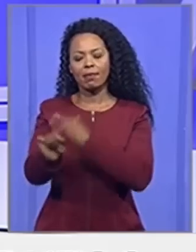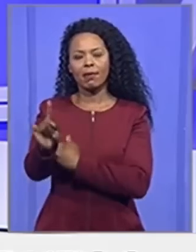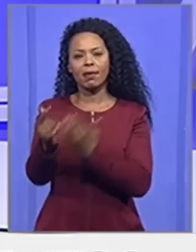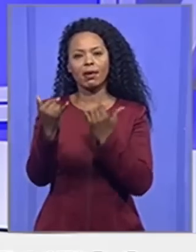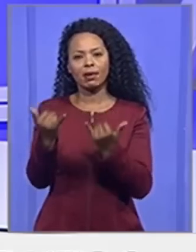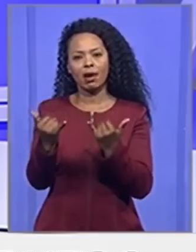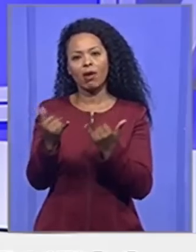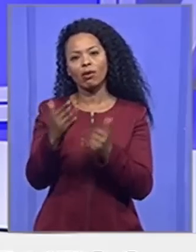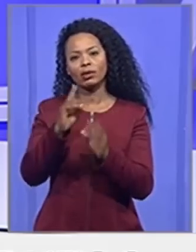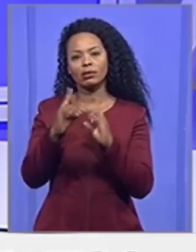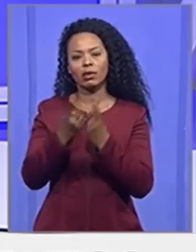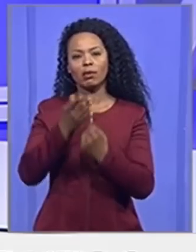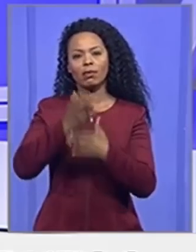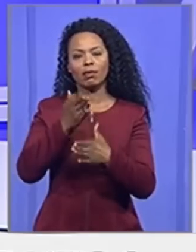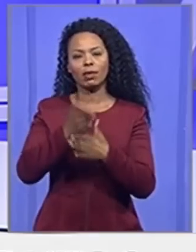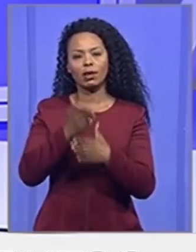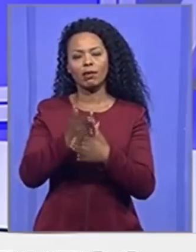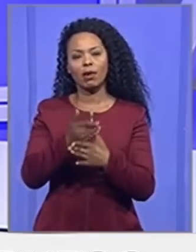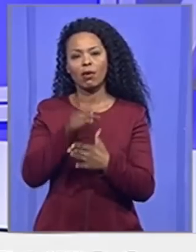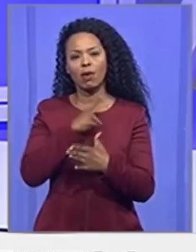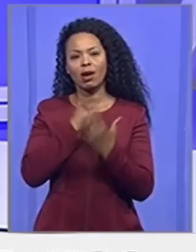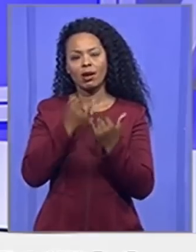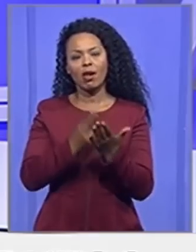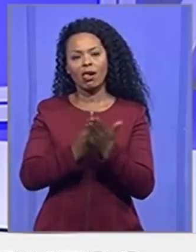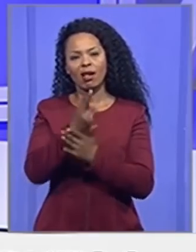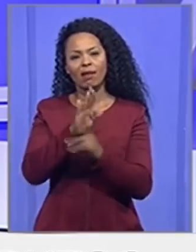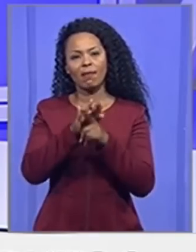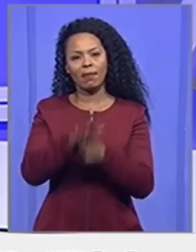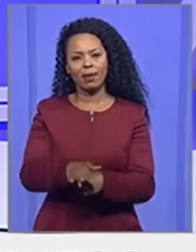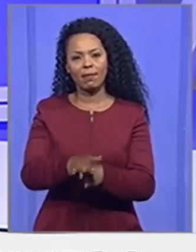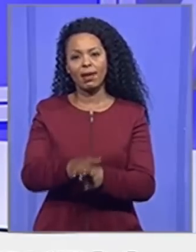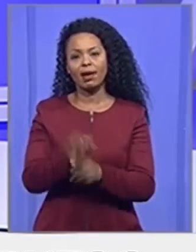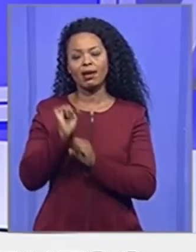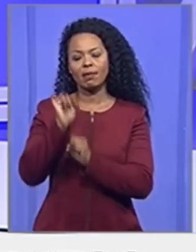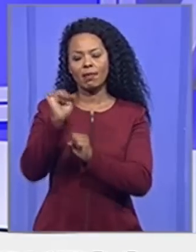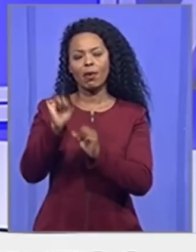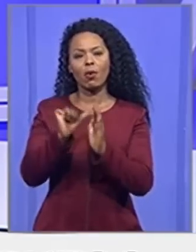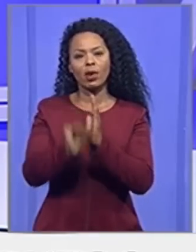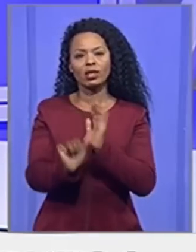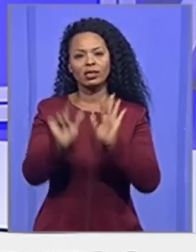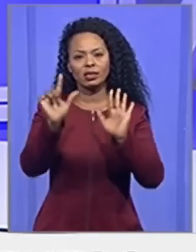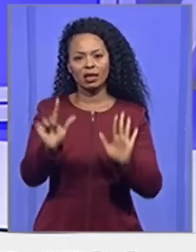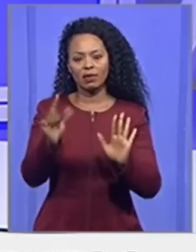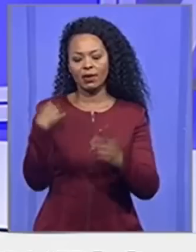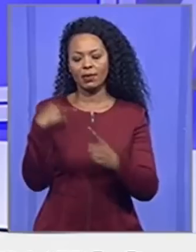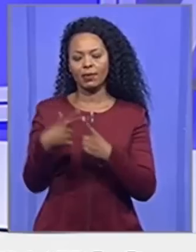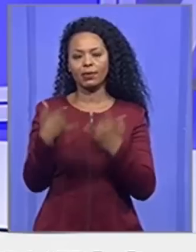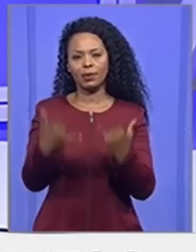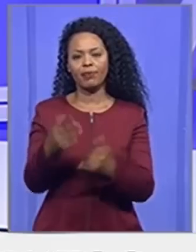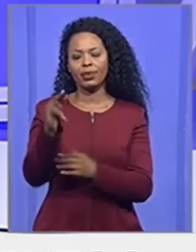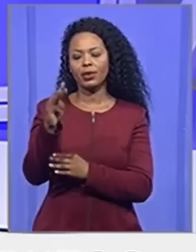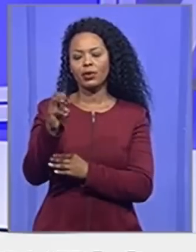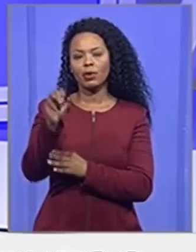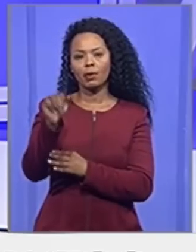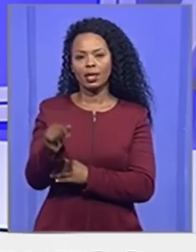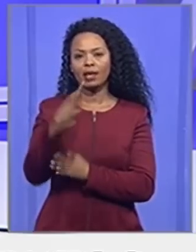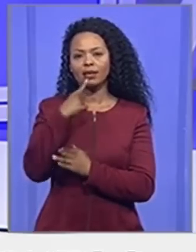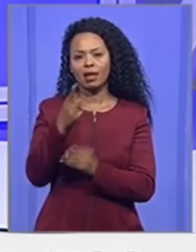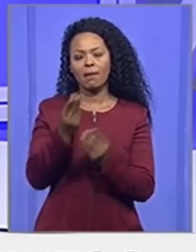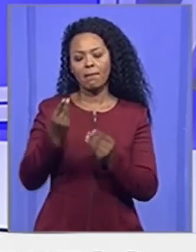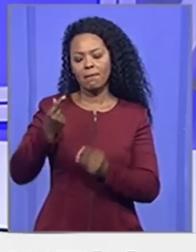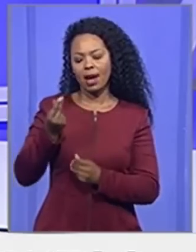mokgwa wa semolao bašomi bao ba lego setraekeng tekano ya dibeke tše 7 go fihla ga bjale. NUMSA e nyaka koketšo